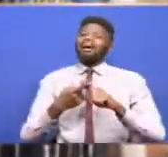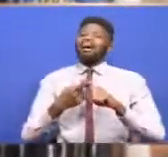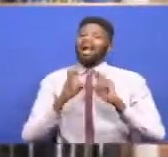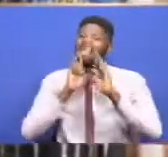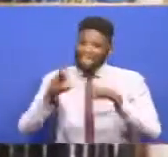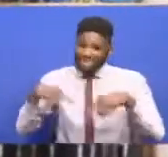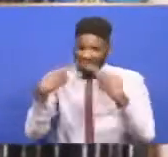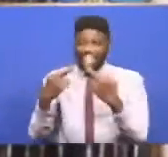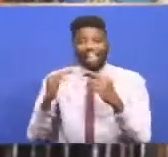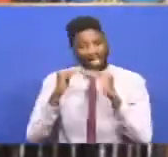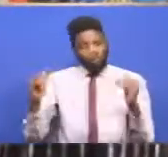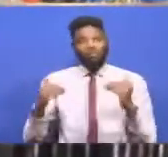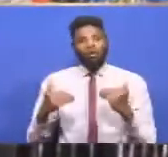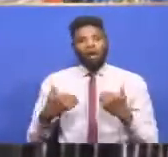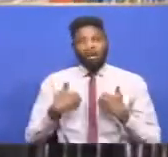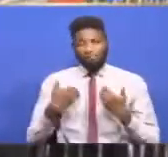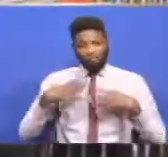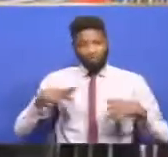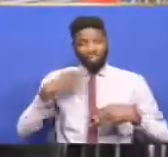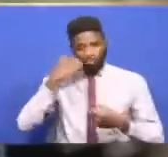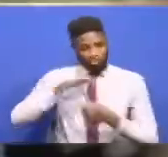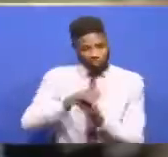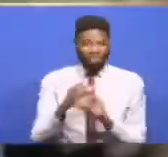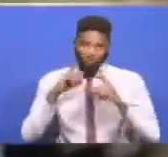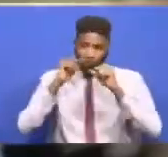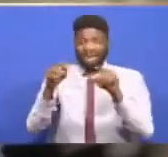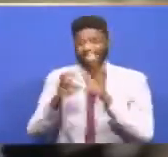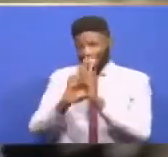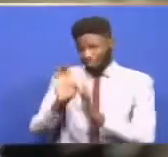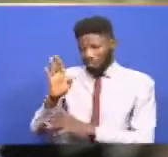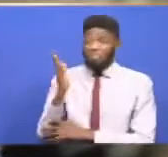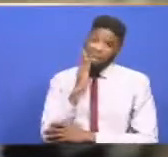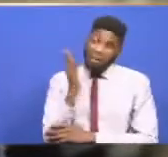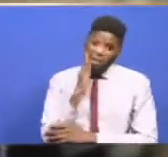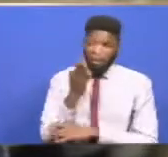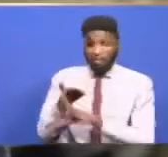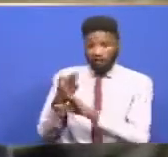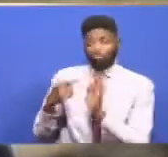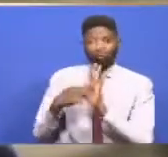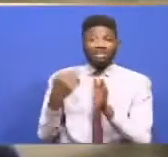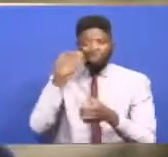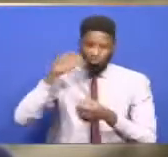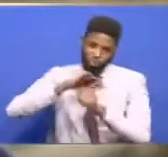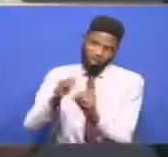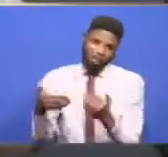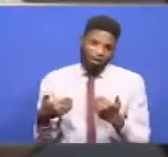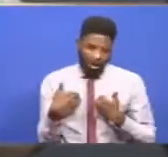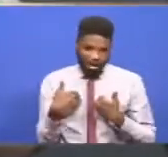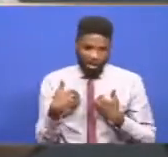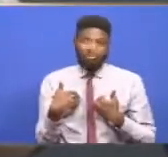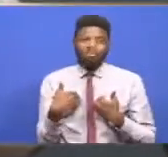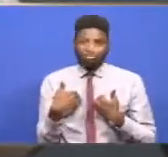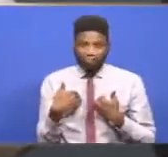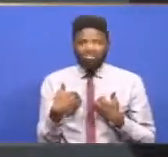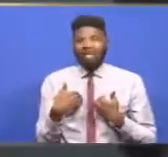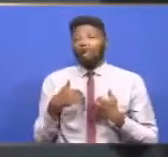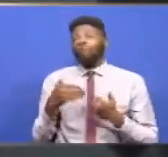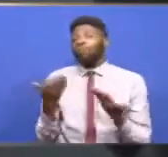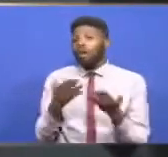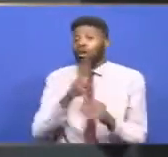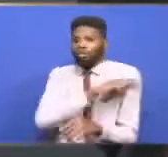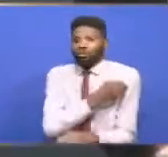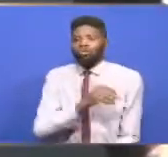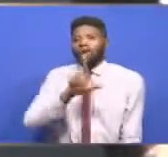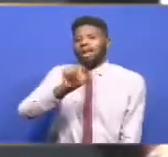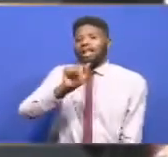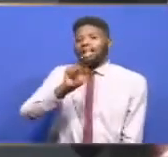patients, citing the case of his mother, who he says tested positive for COVID-19 at pathologist Lancet Kenya on June